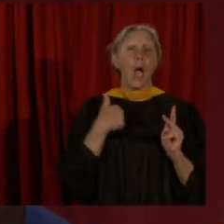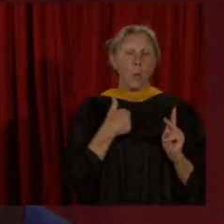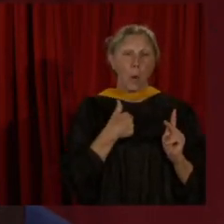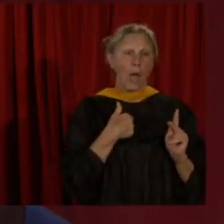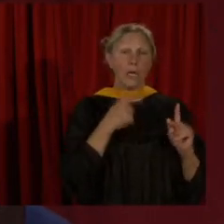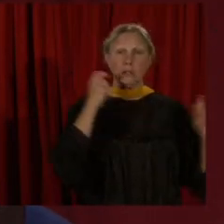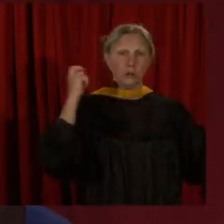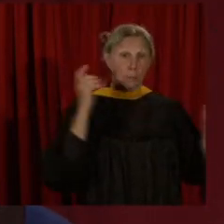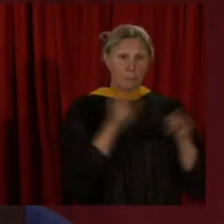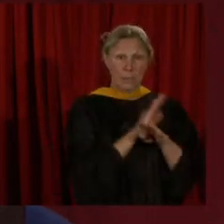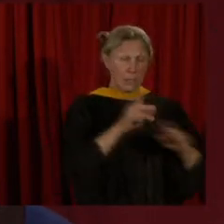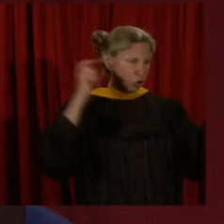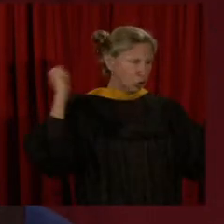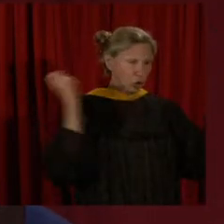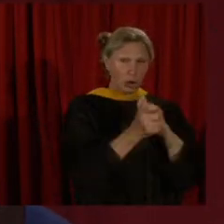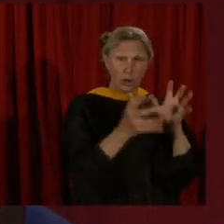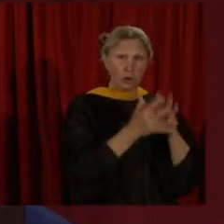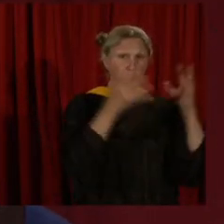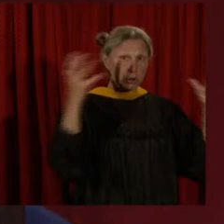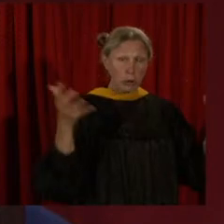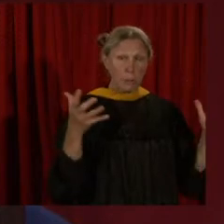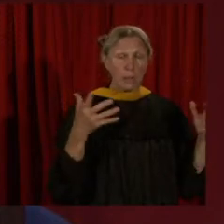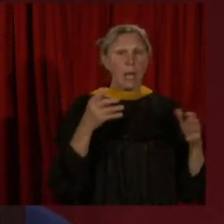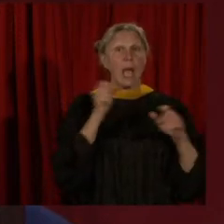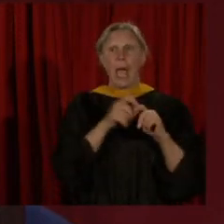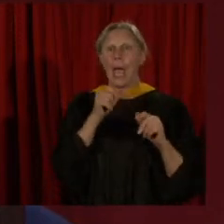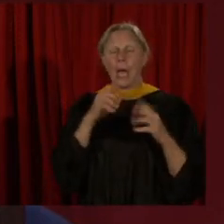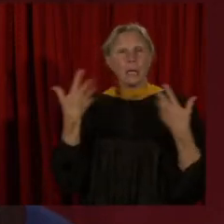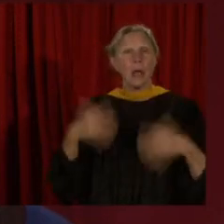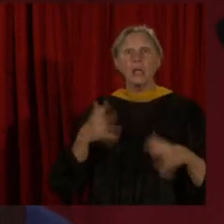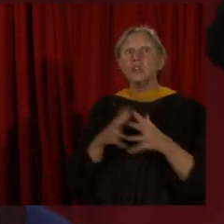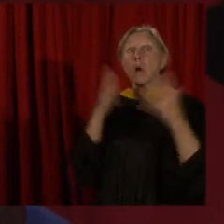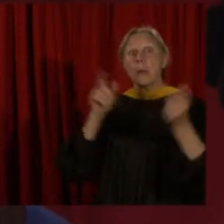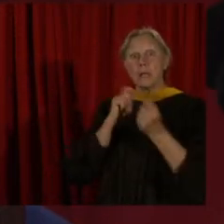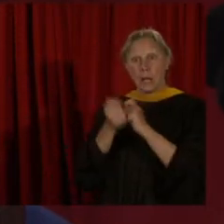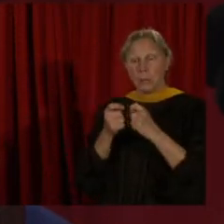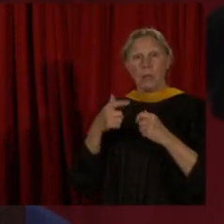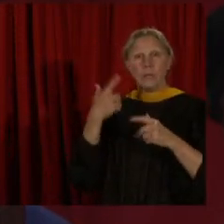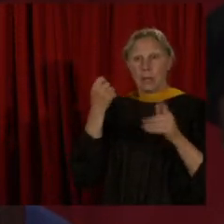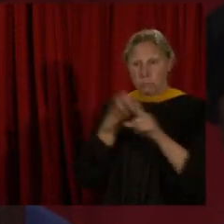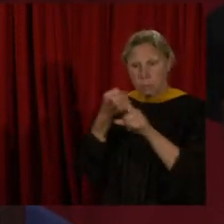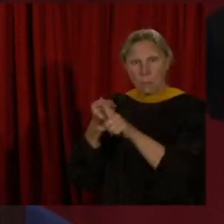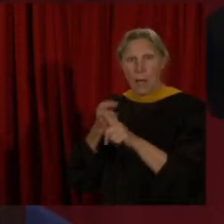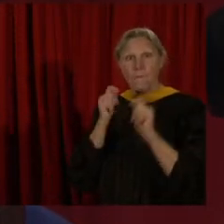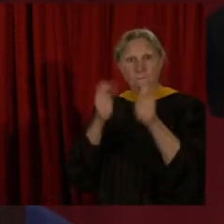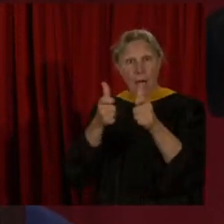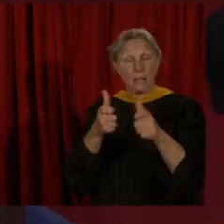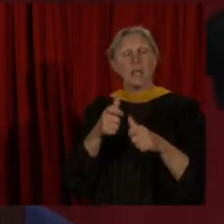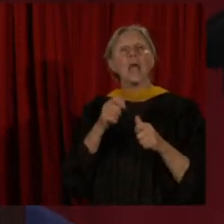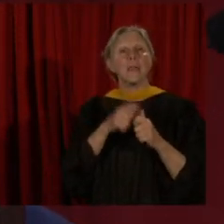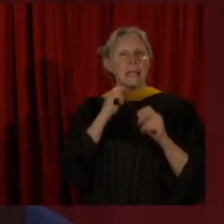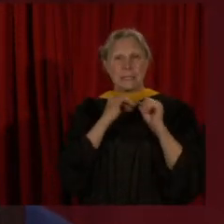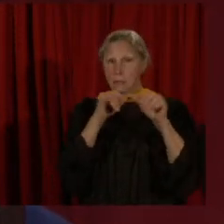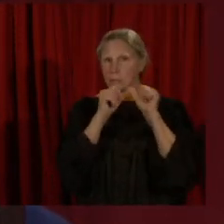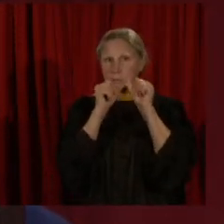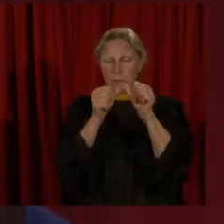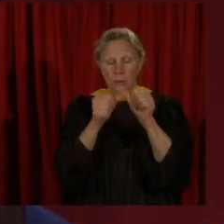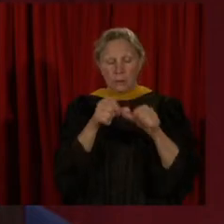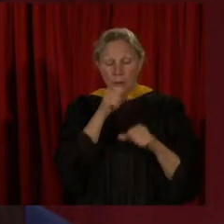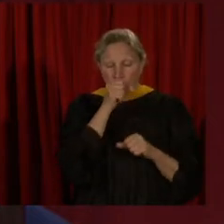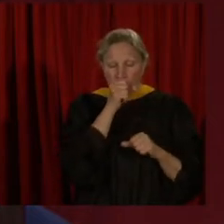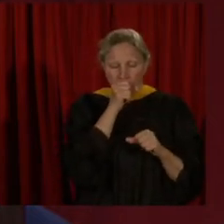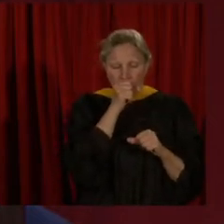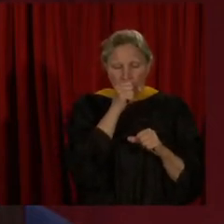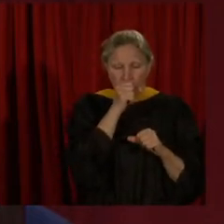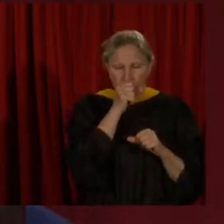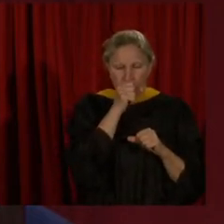in our industry, an unforeseen amount of evolution at times, and that's continuing today. And we've